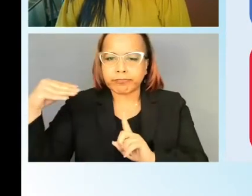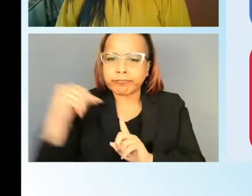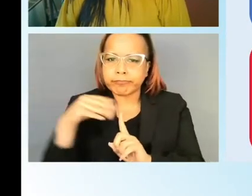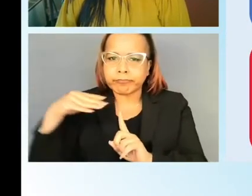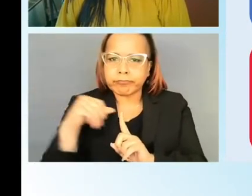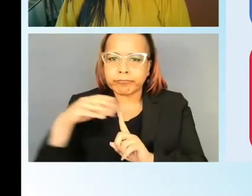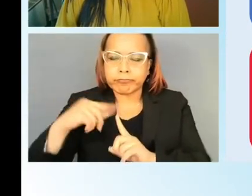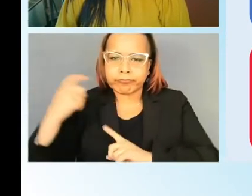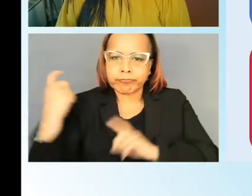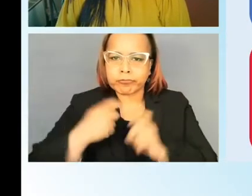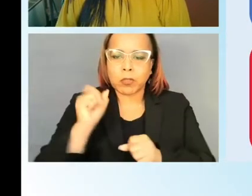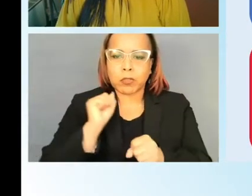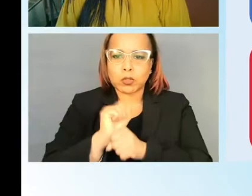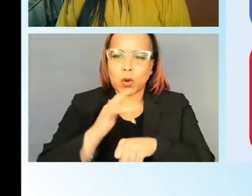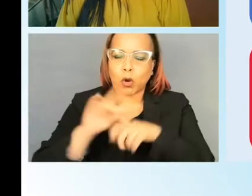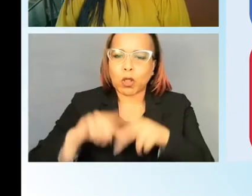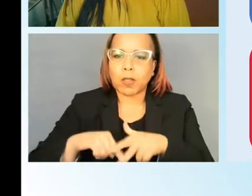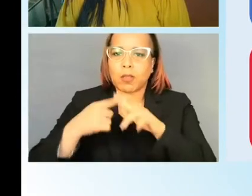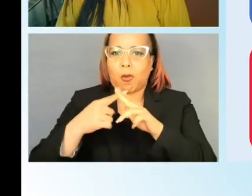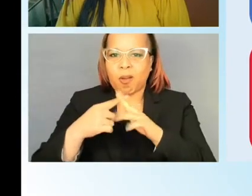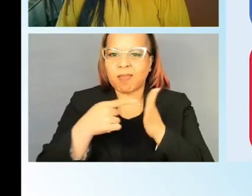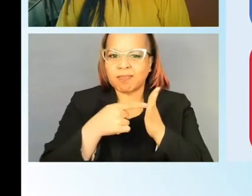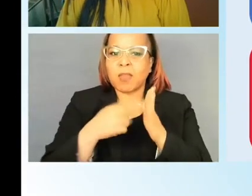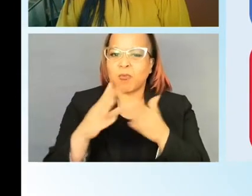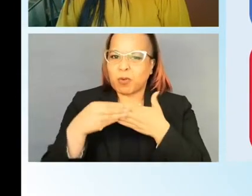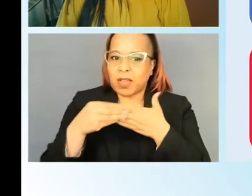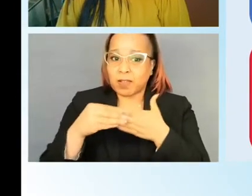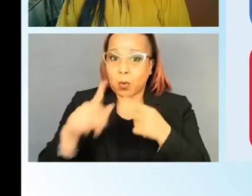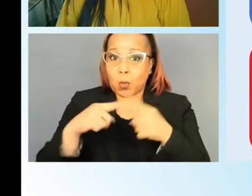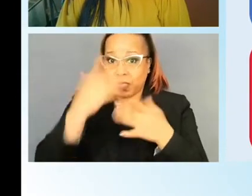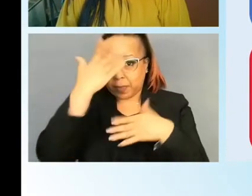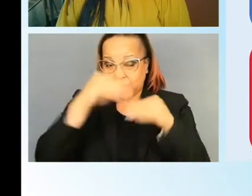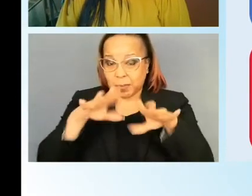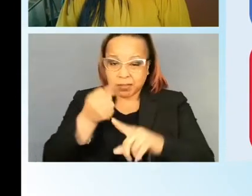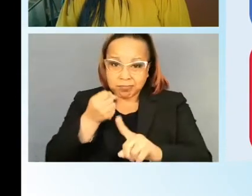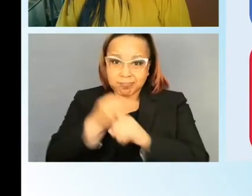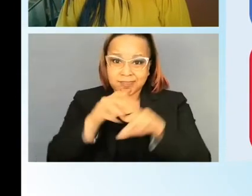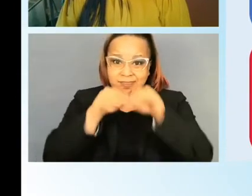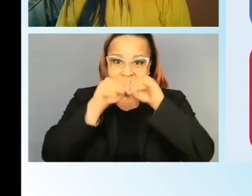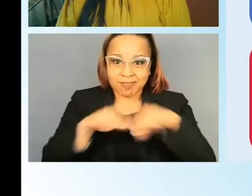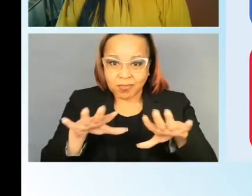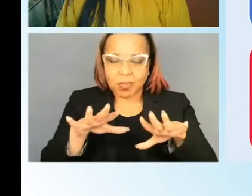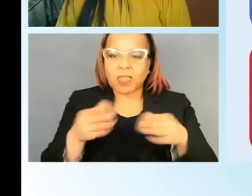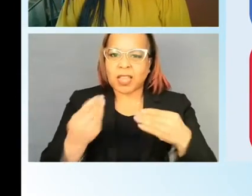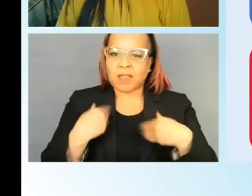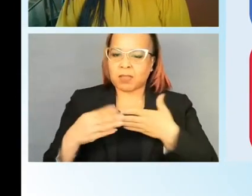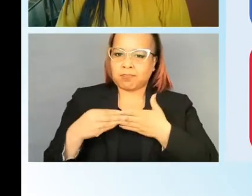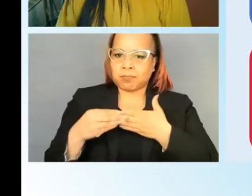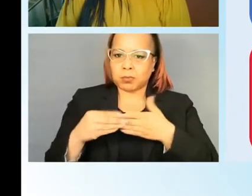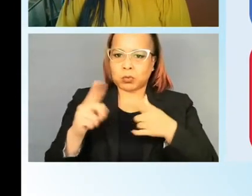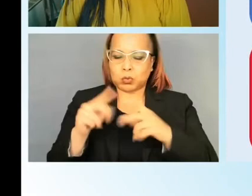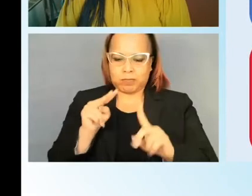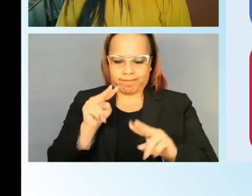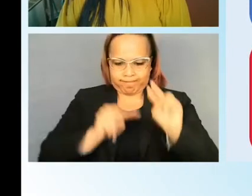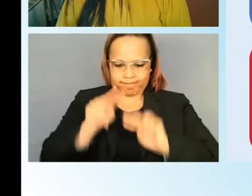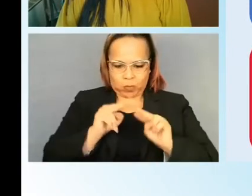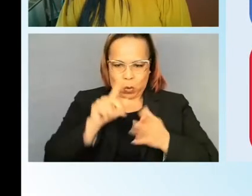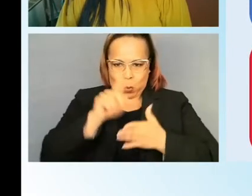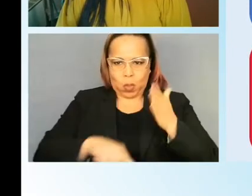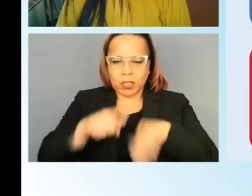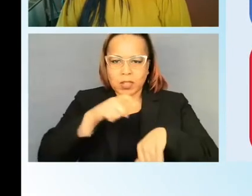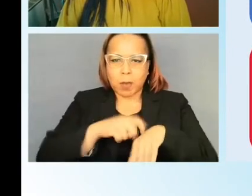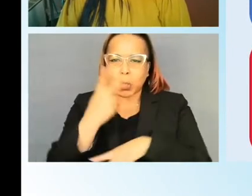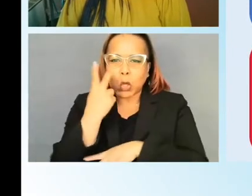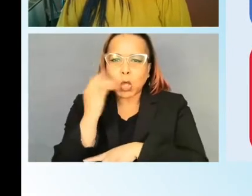on and were flexible when the pandemic hit to allow us some space to vision what this moment could look like and